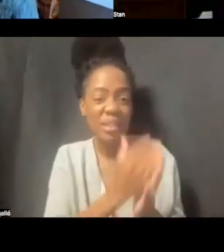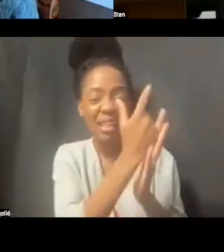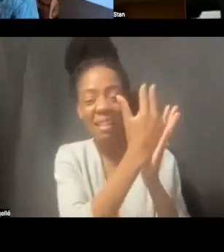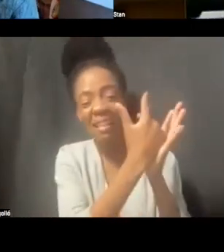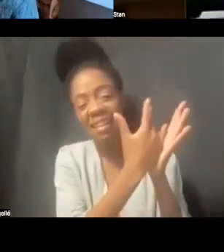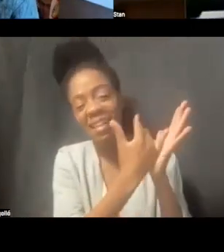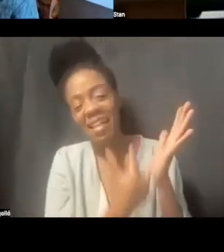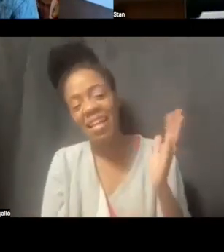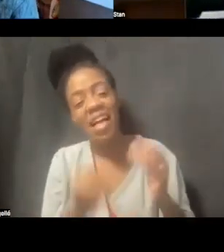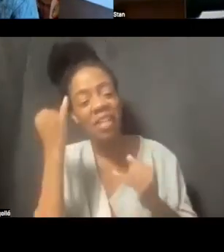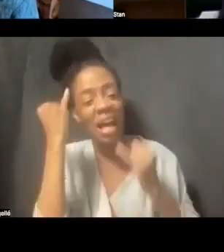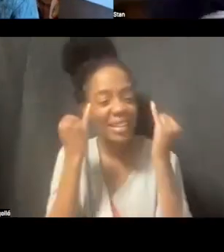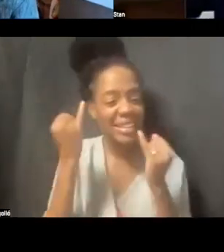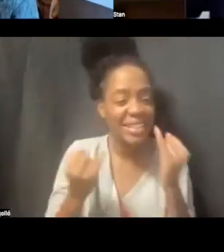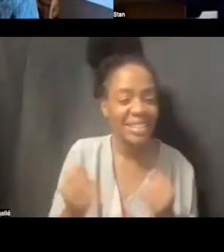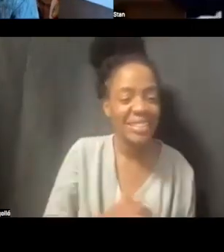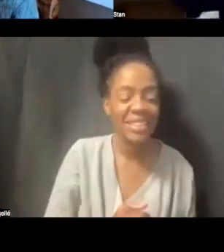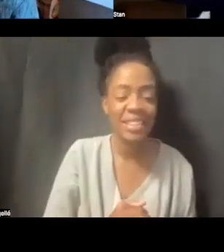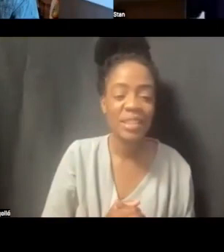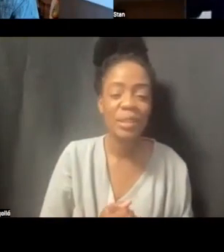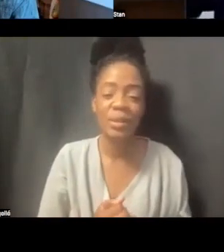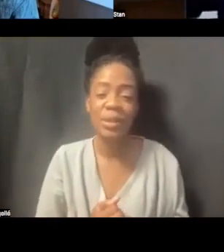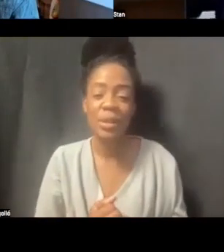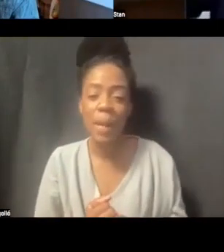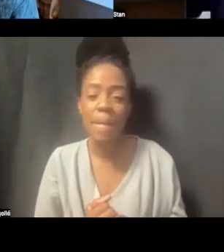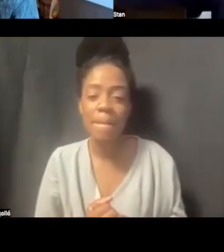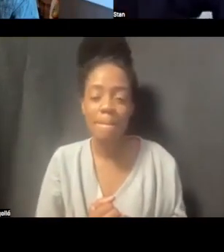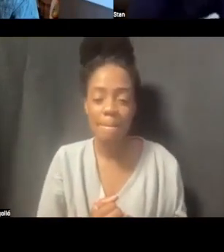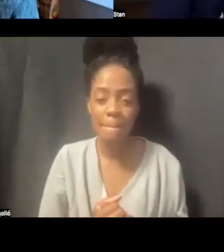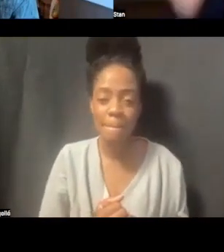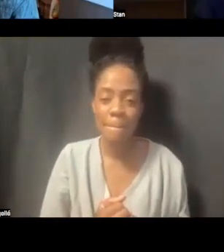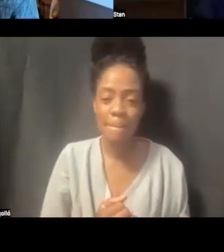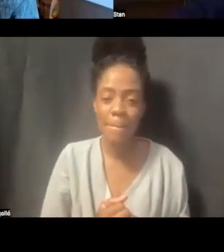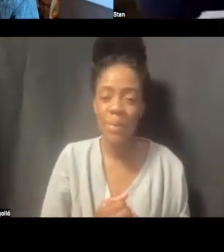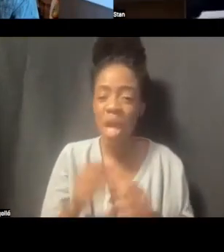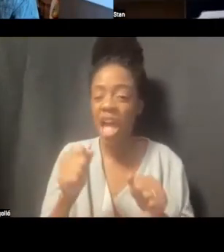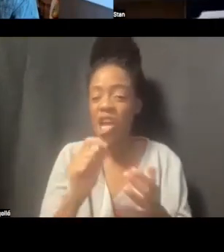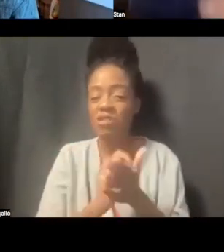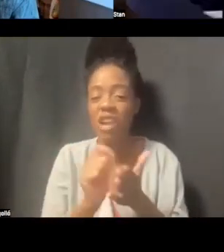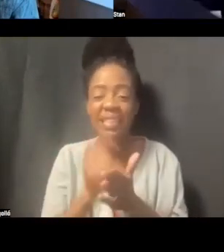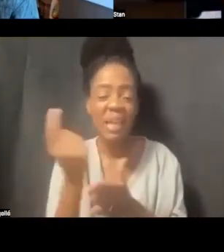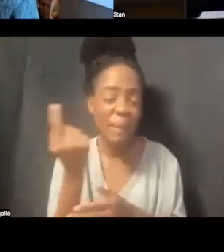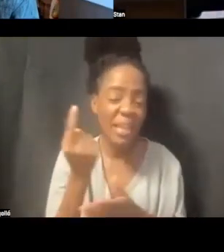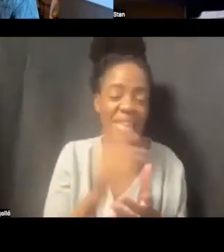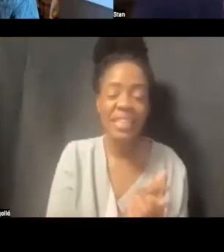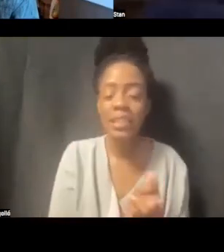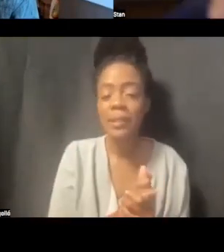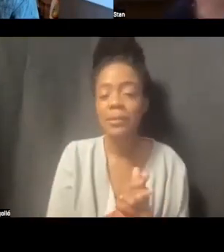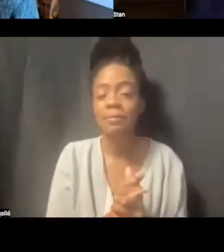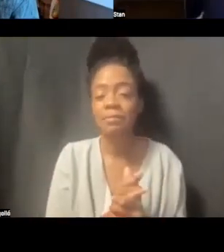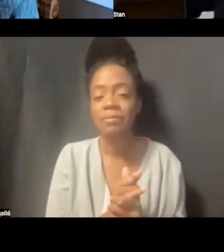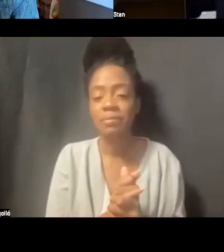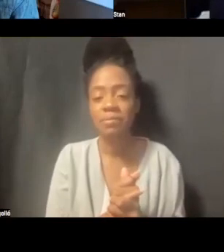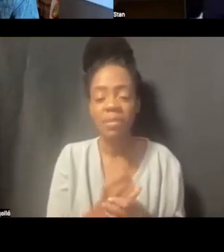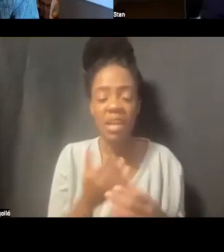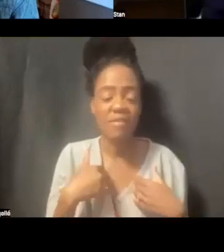and things always by every it just in reach. I could write something down. I have so many